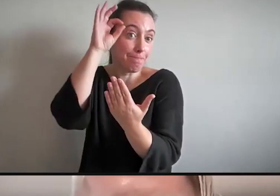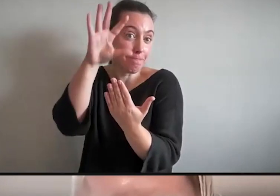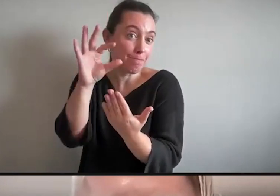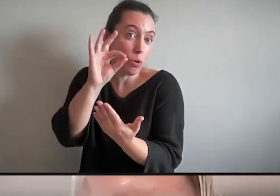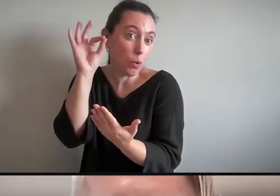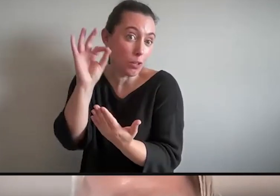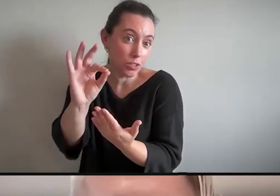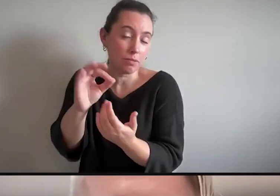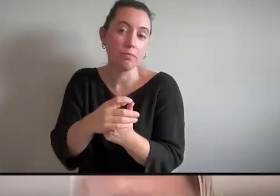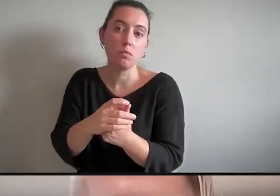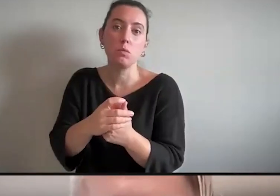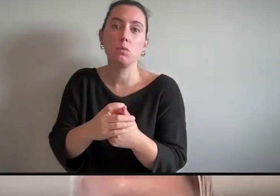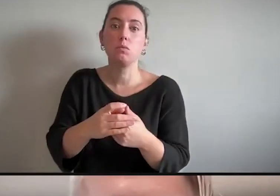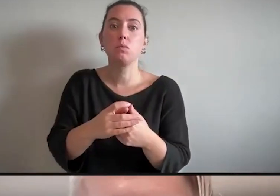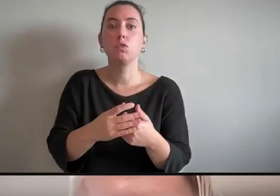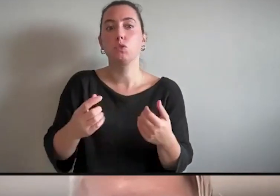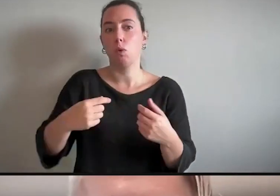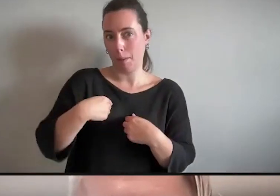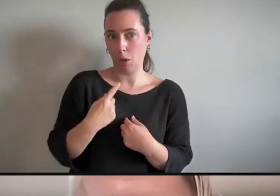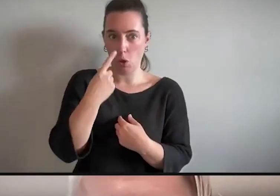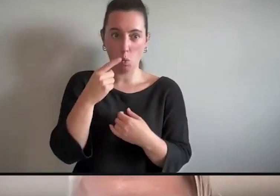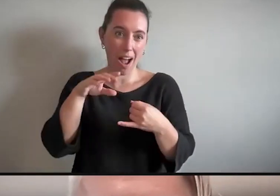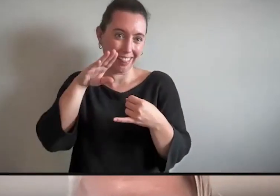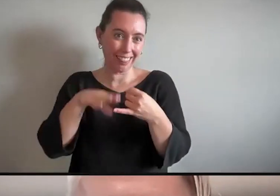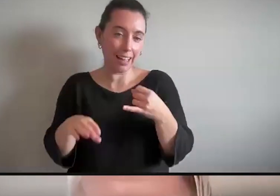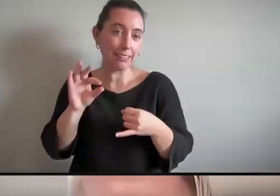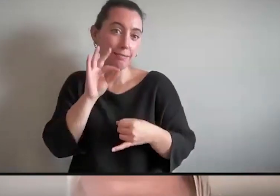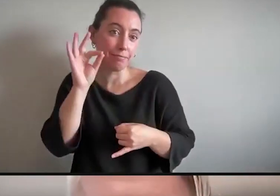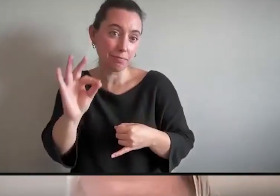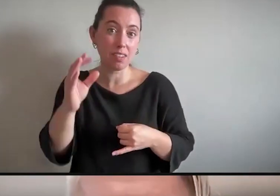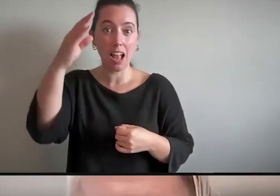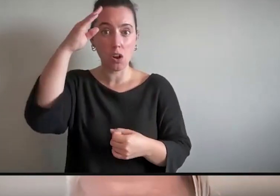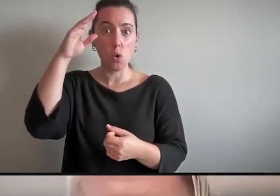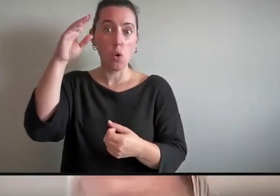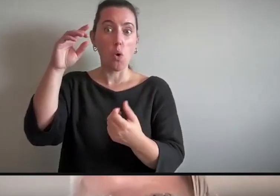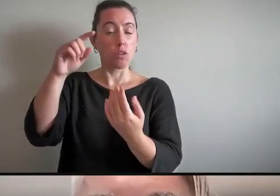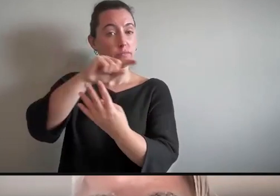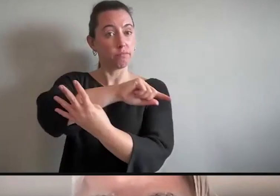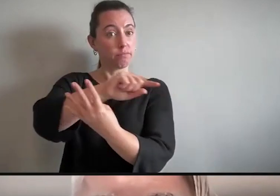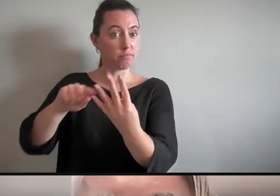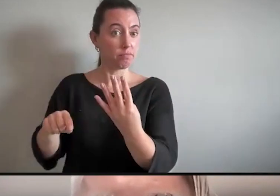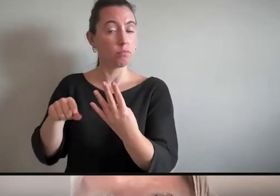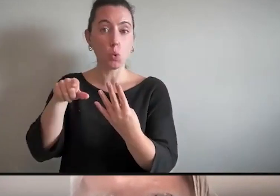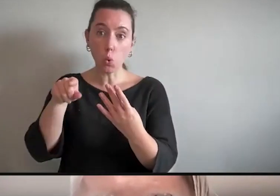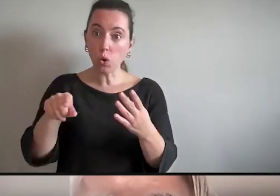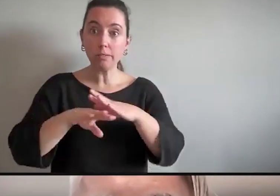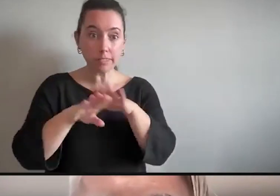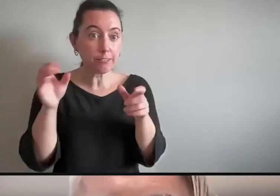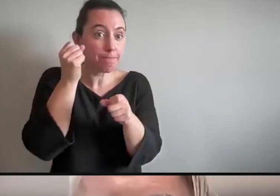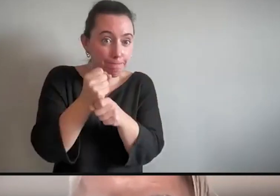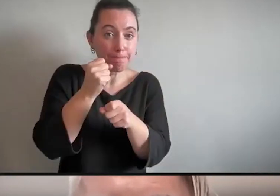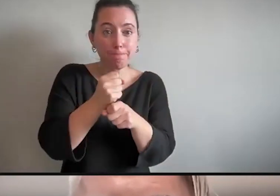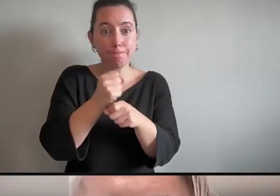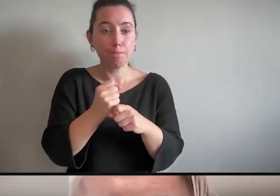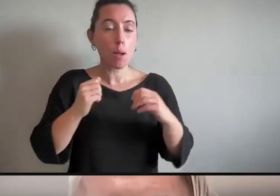we open up the floor for questions from the audience would be, so I know you're all doing things, all the tools are really making improvements and so on,